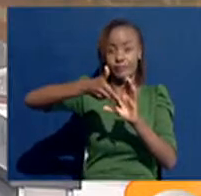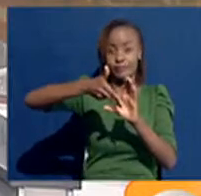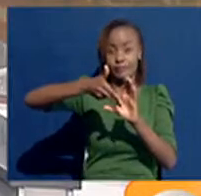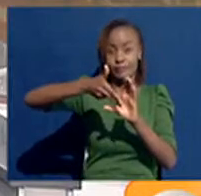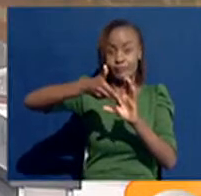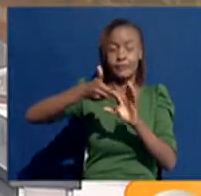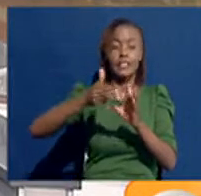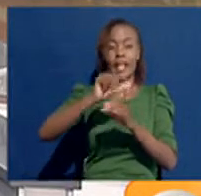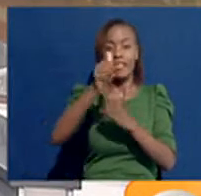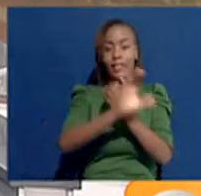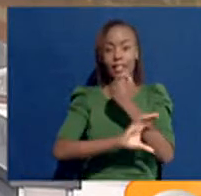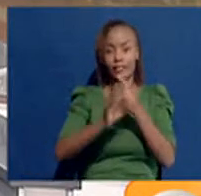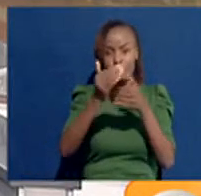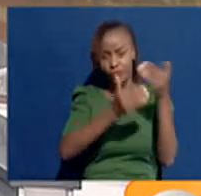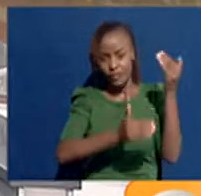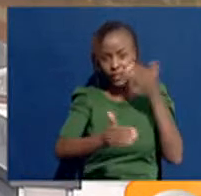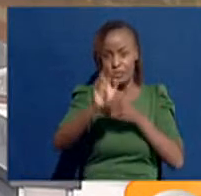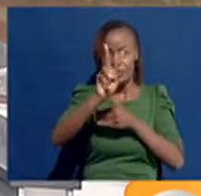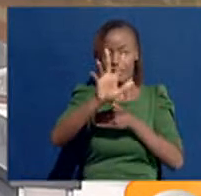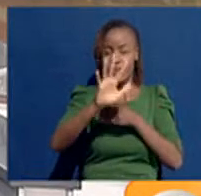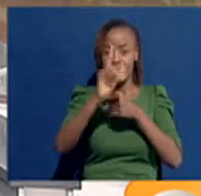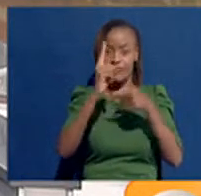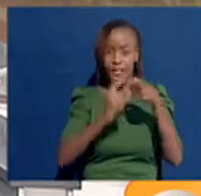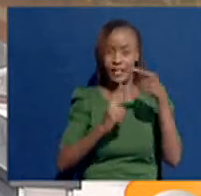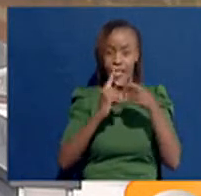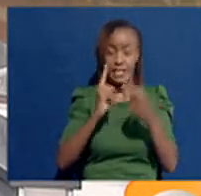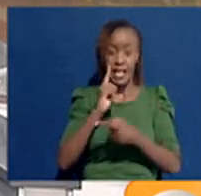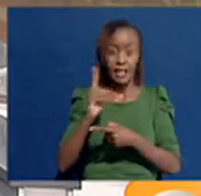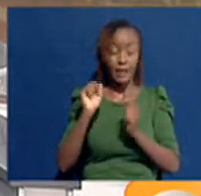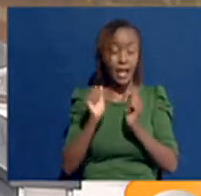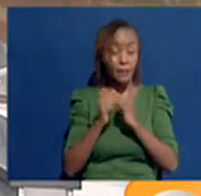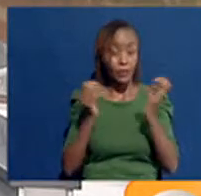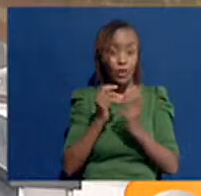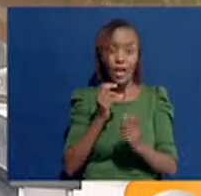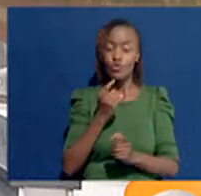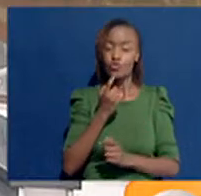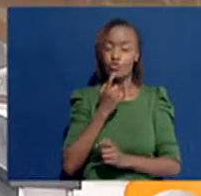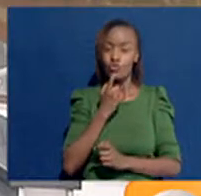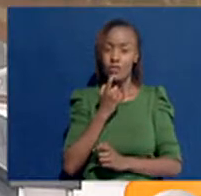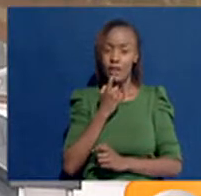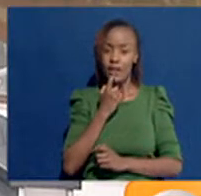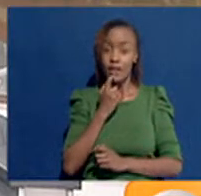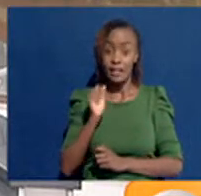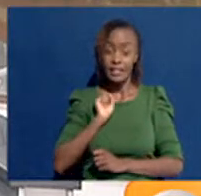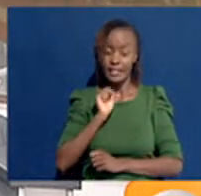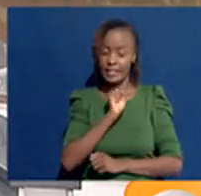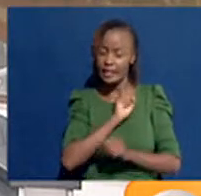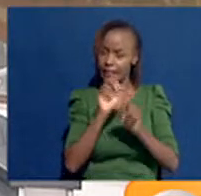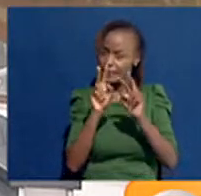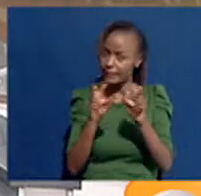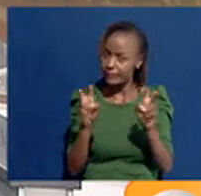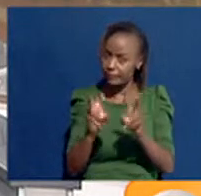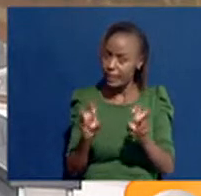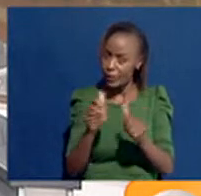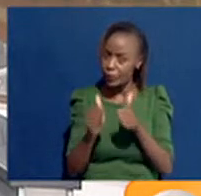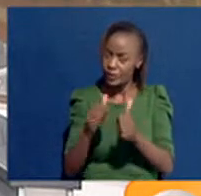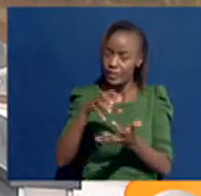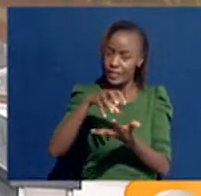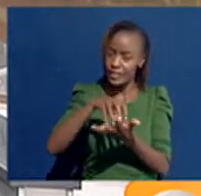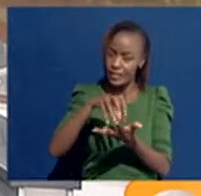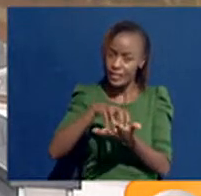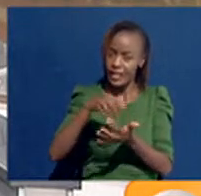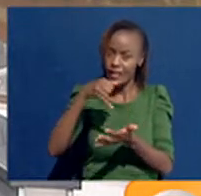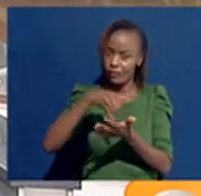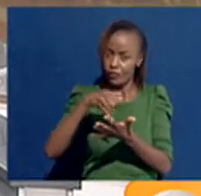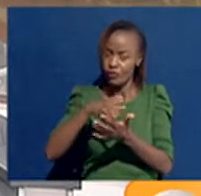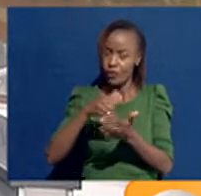Olale reports from the firm's oil exploration sites in Turkana County, the Senate is already investigating circumstances under